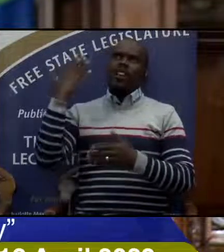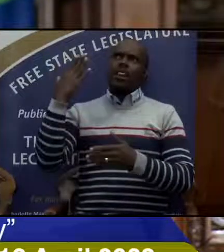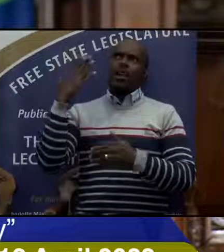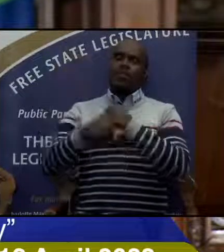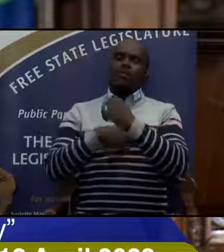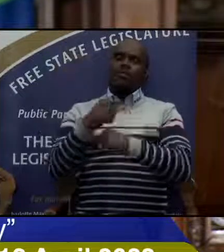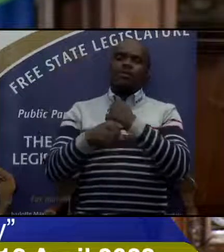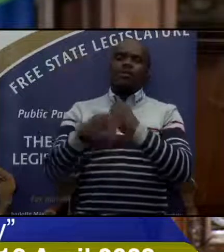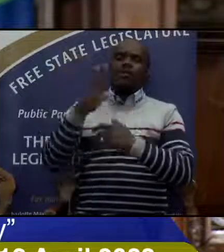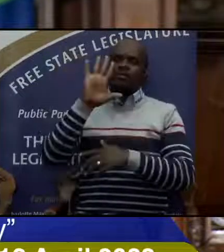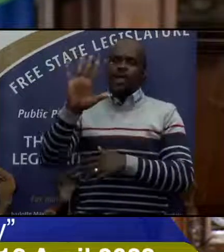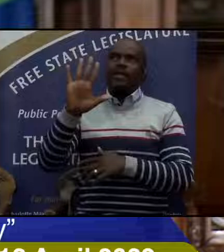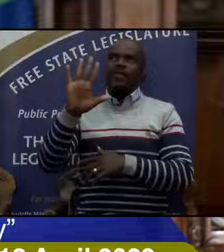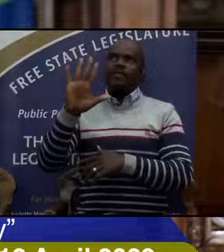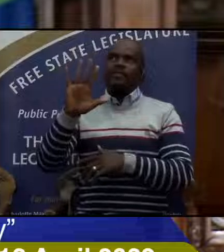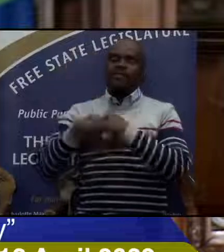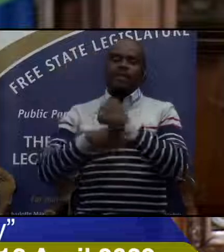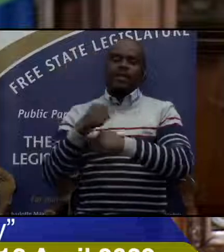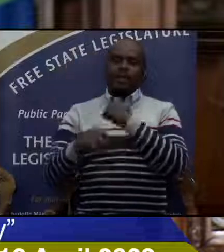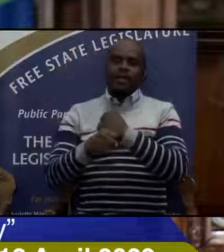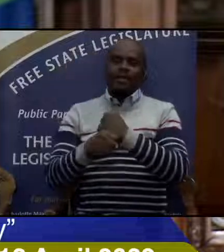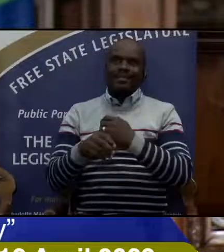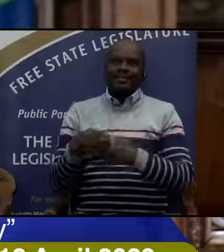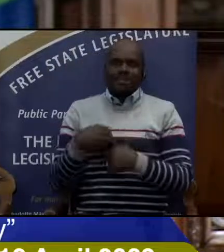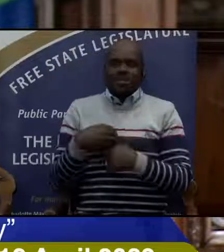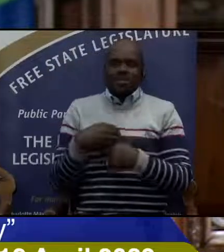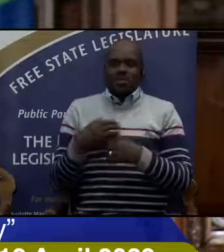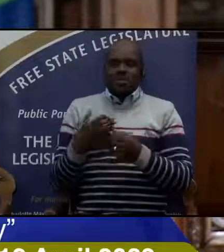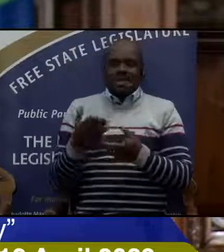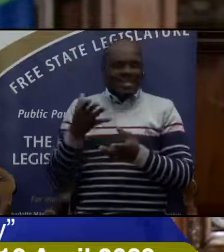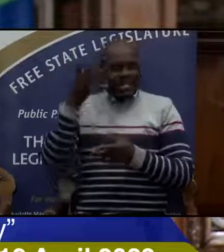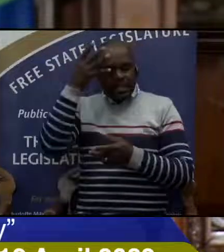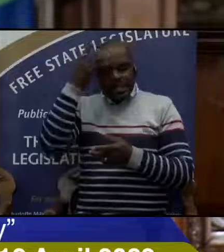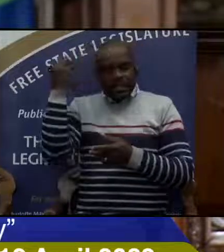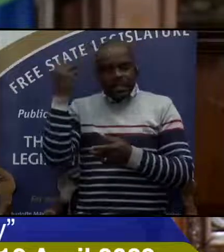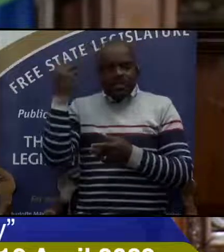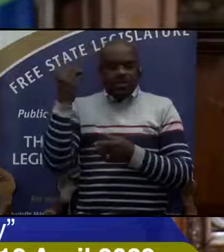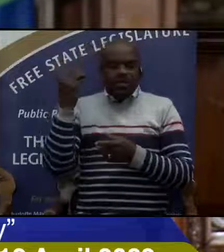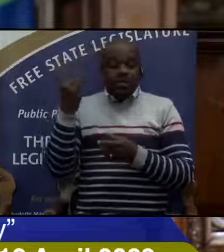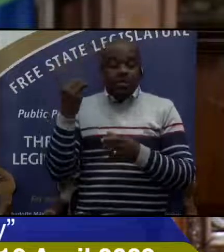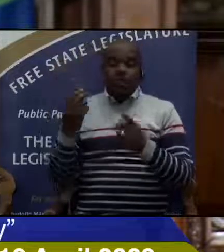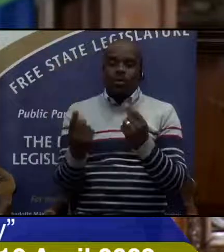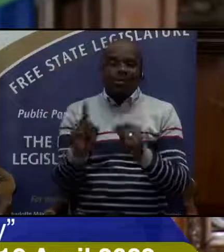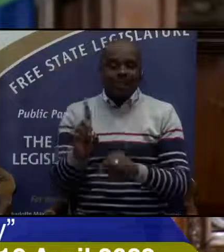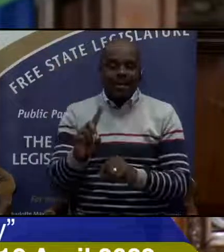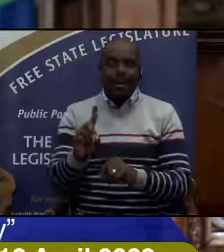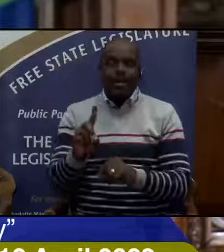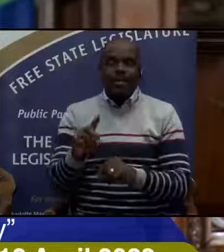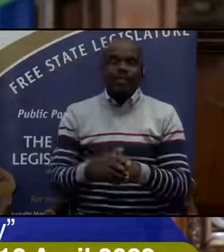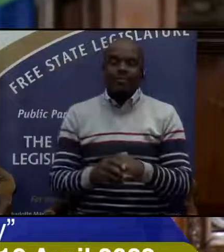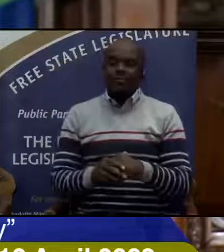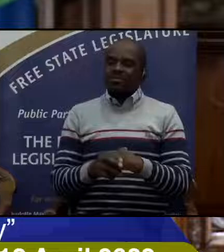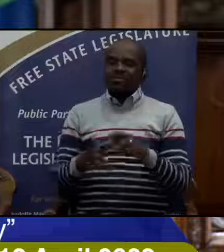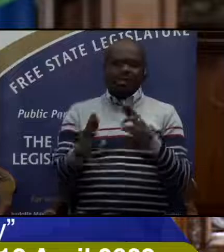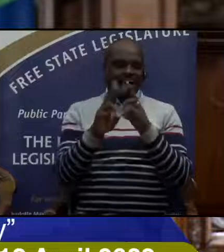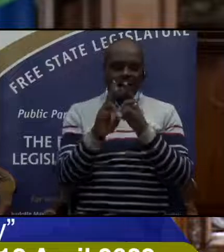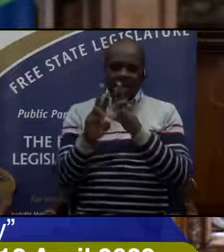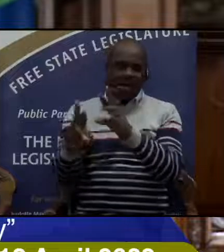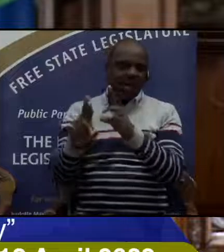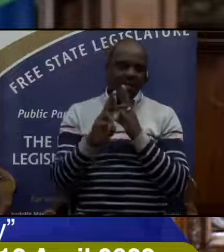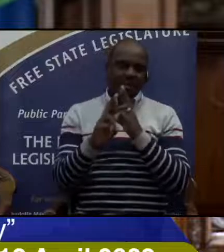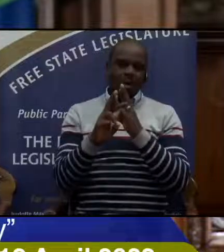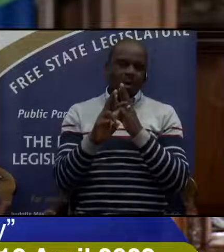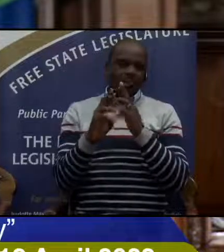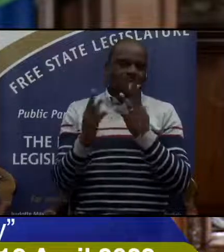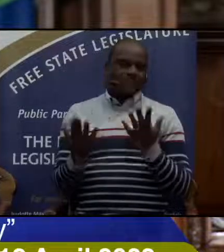We don't know, they are not reporting, they are not submitting AFS reports.